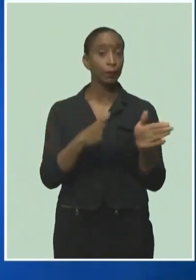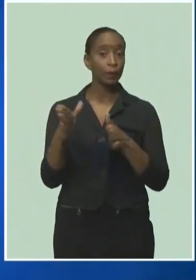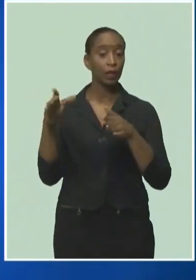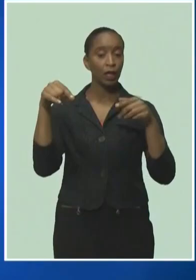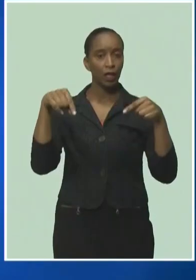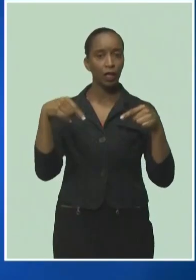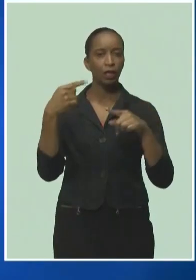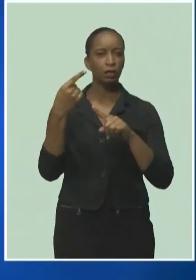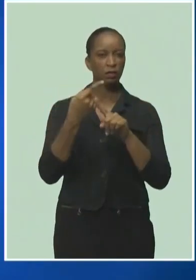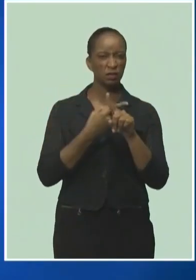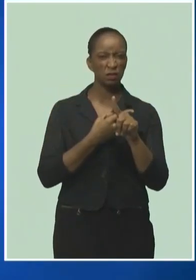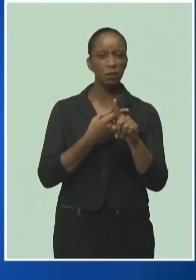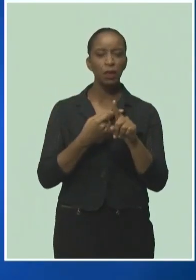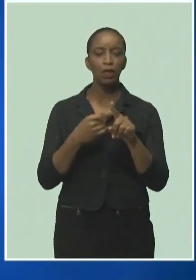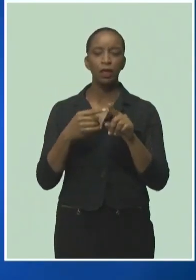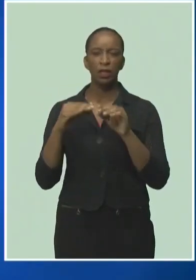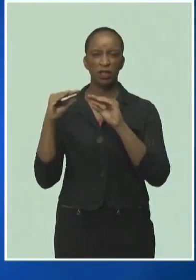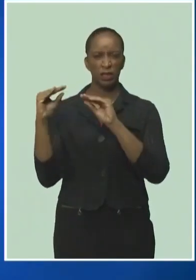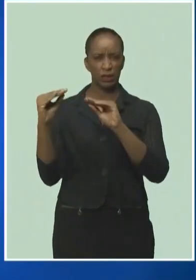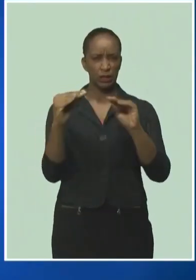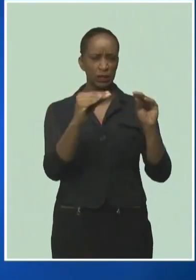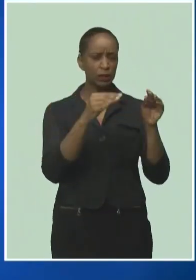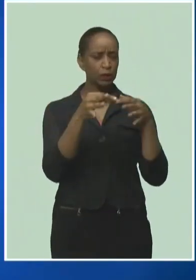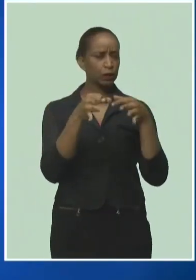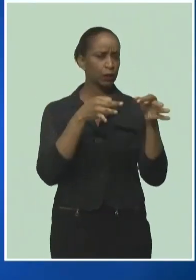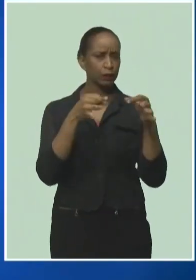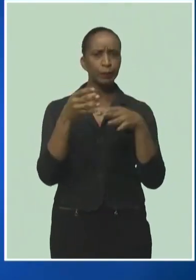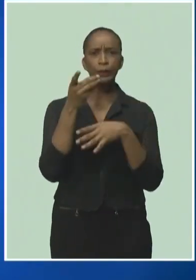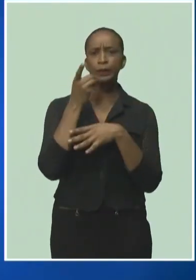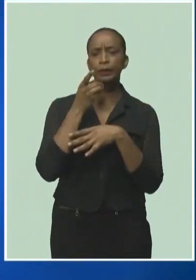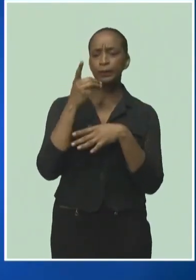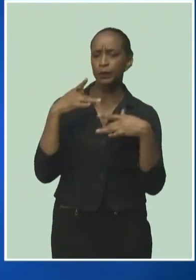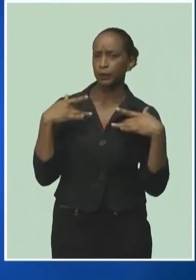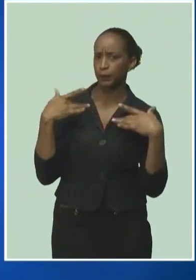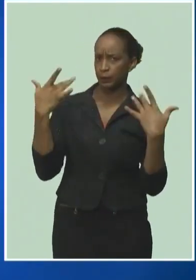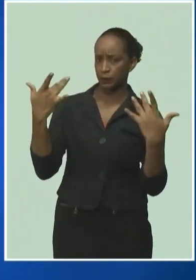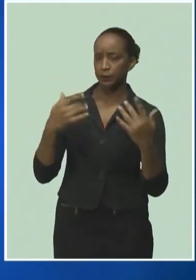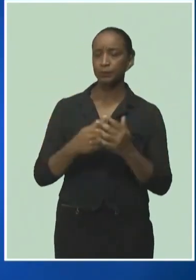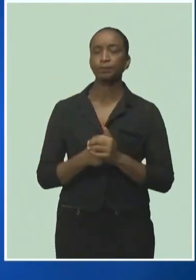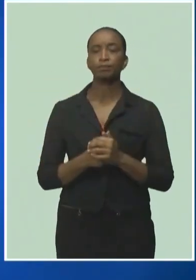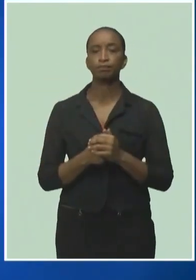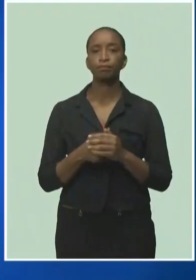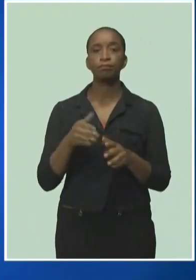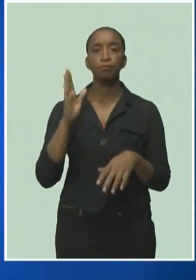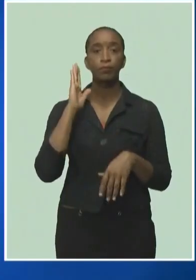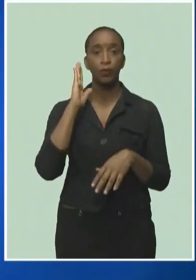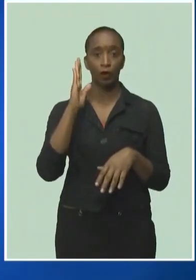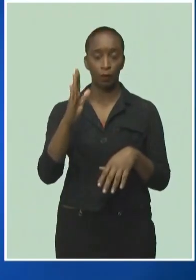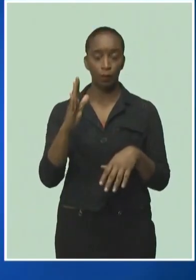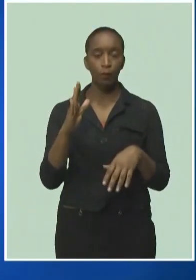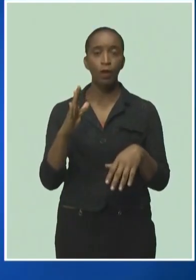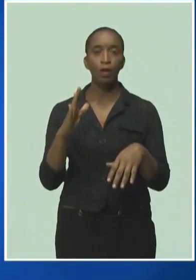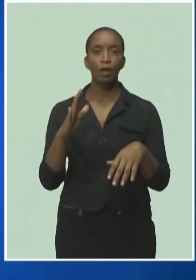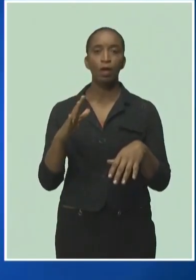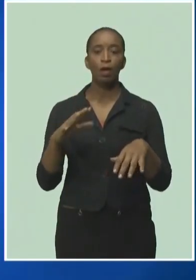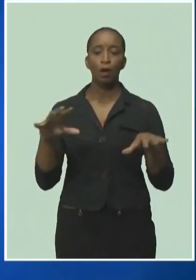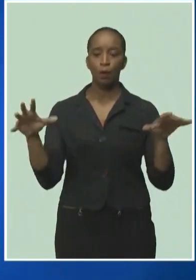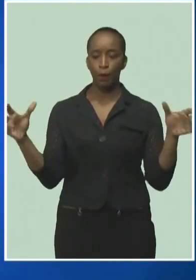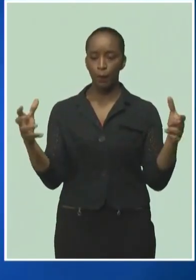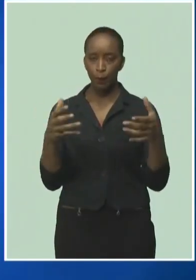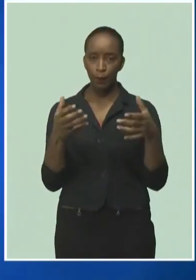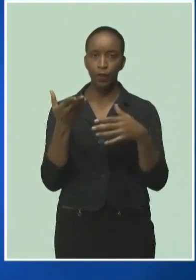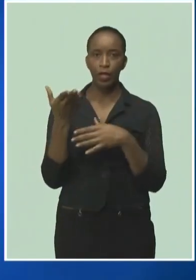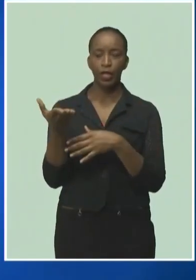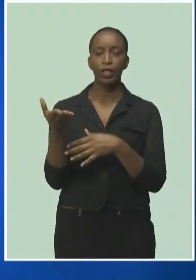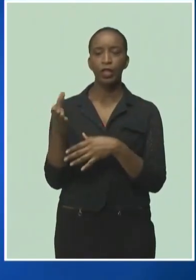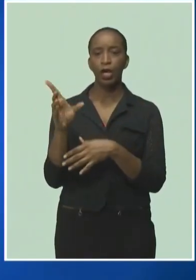awareness about diabetes. On Saturday is our very big day. We're having the Global Village at Dighton Griffith Secondary